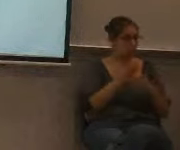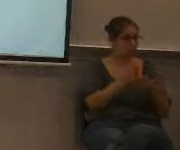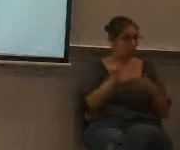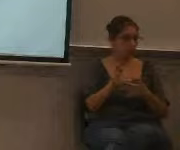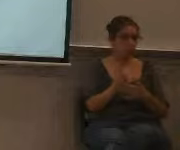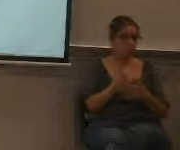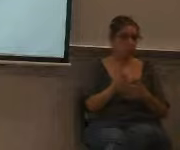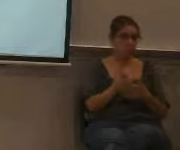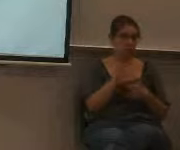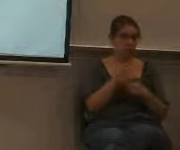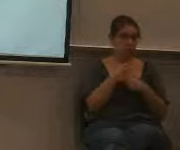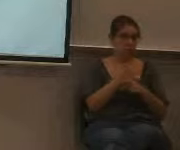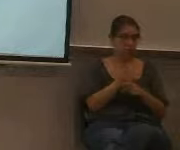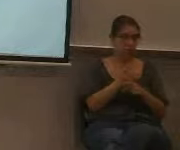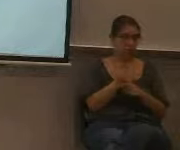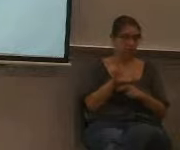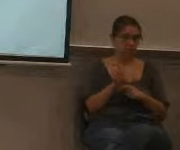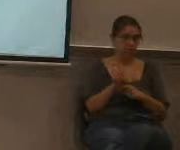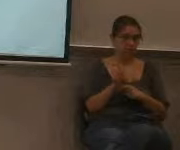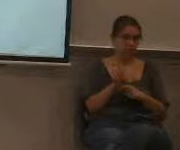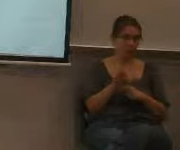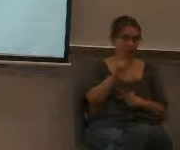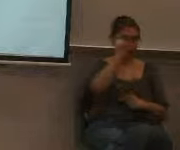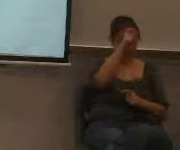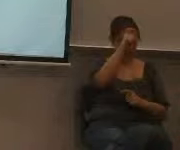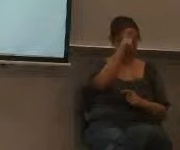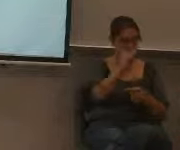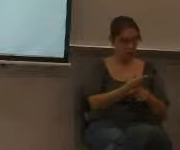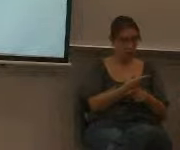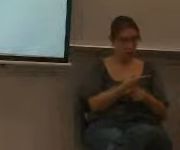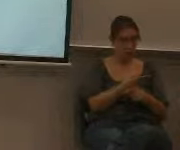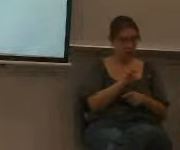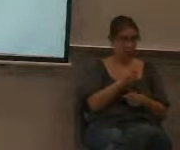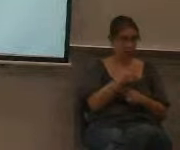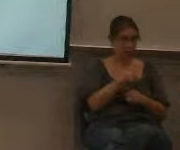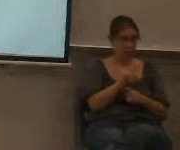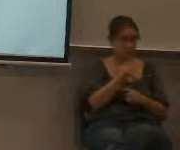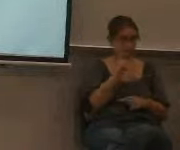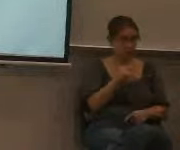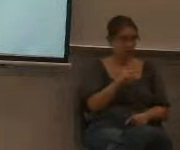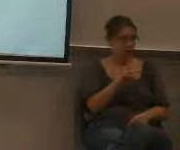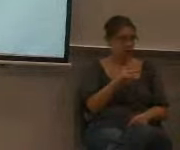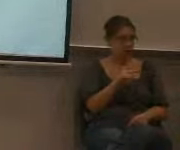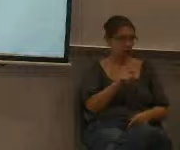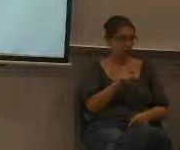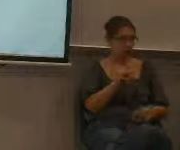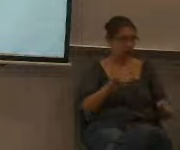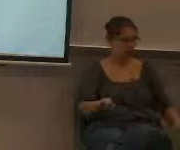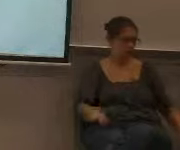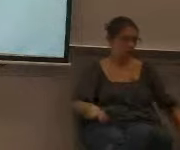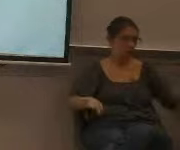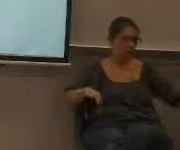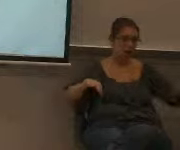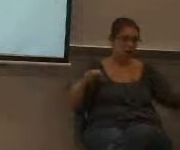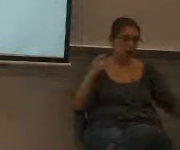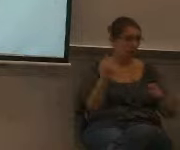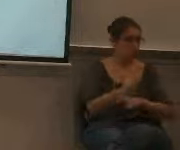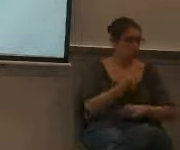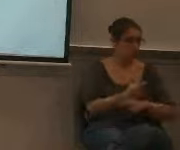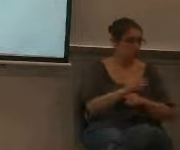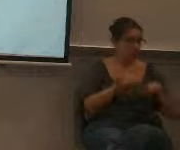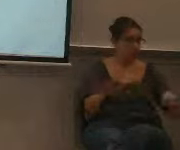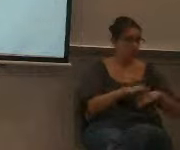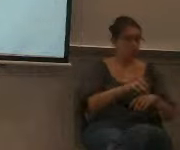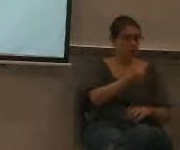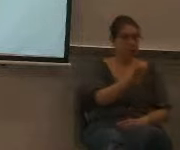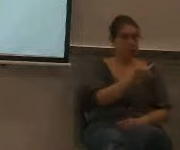the productivity of Egypt, right, is because the Nile flooded regularly and flooded out on the delta